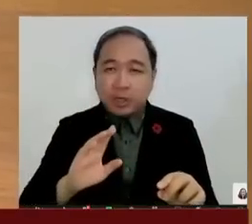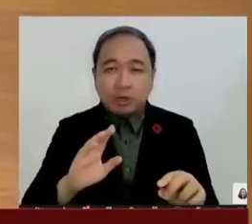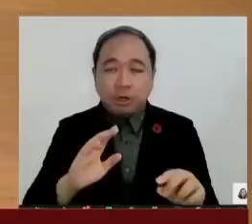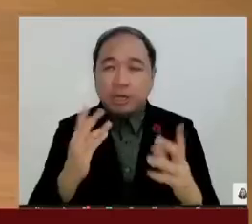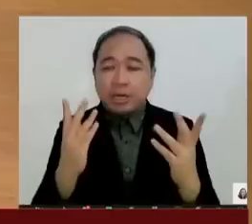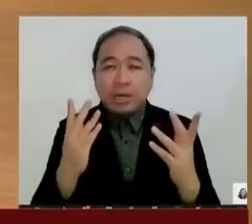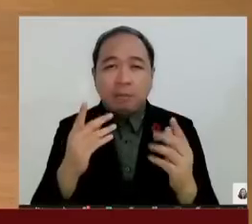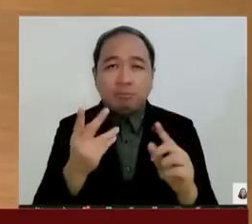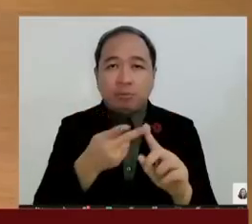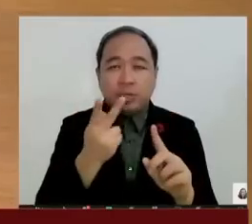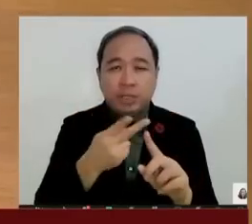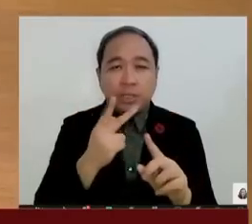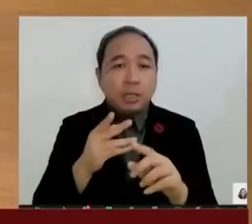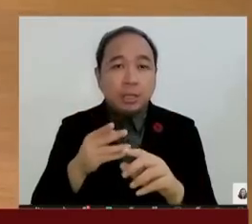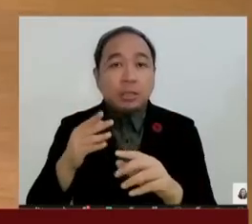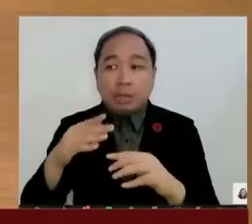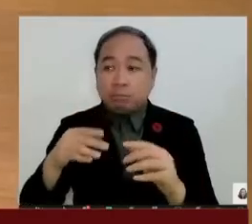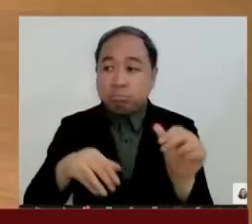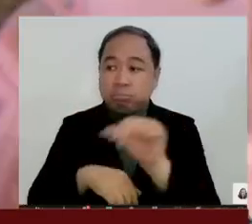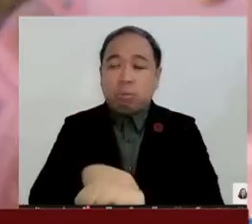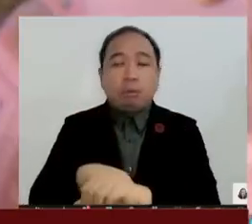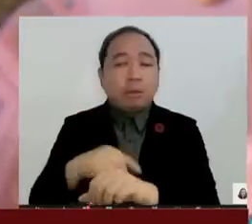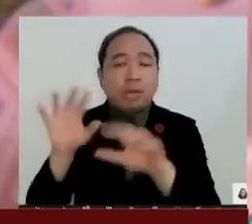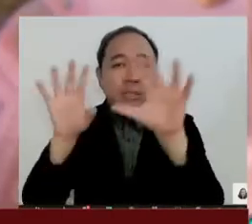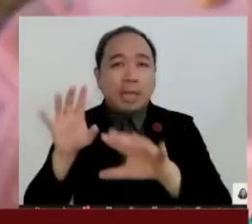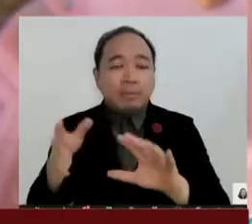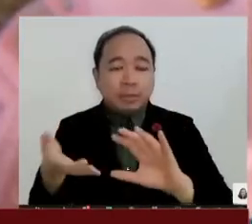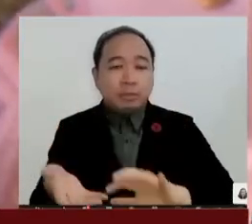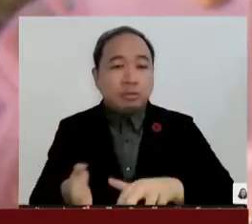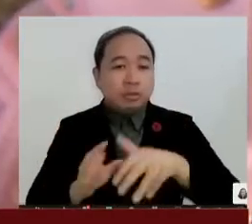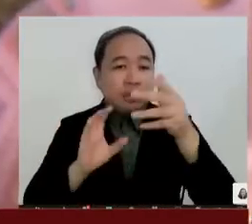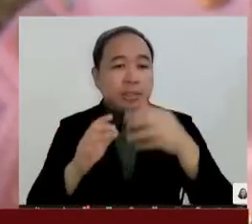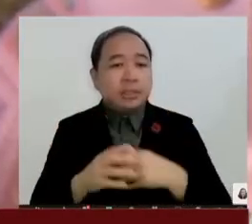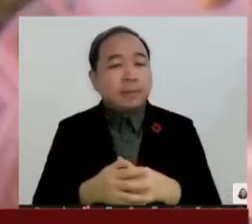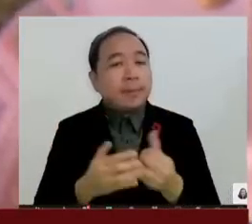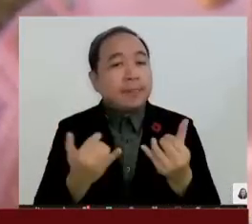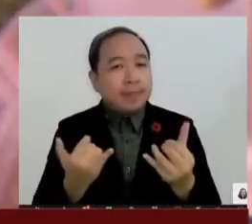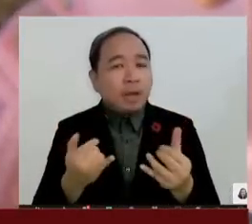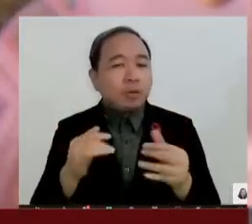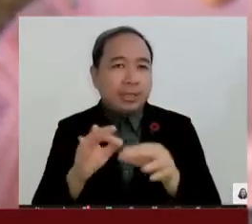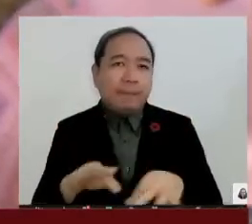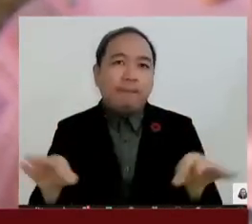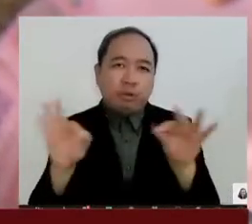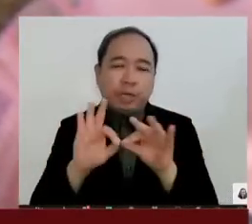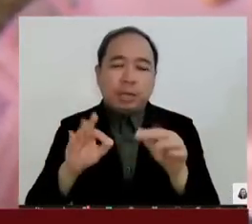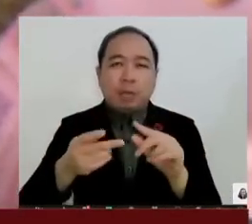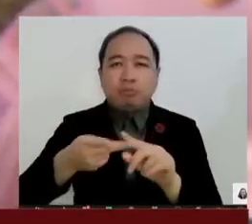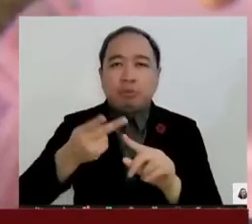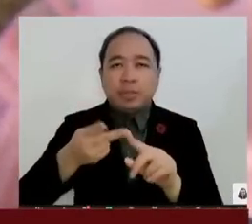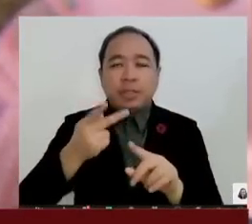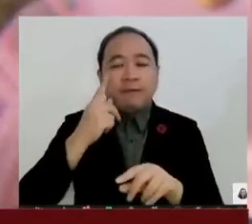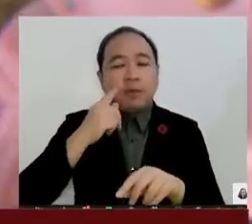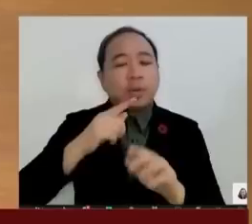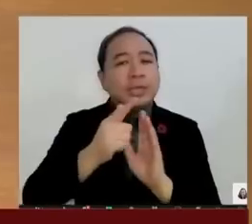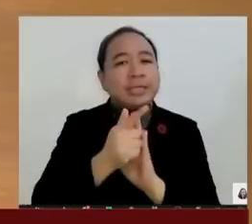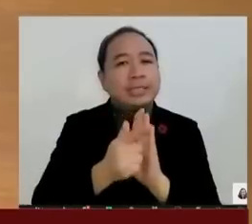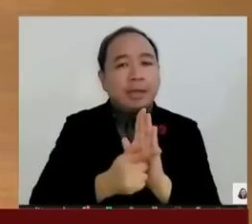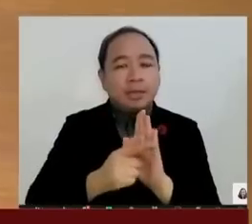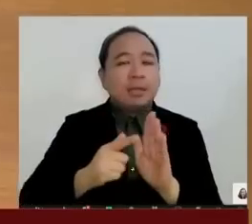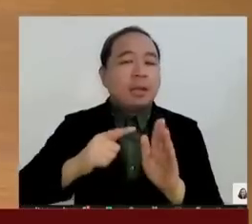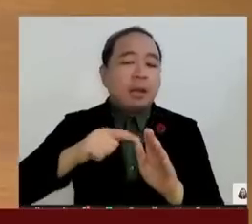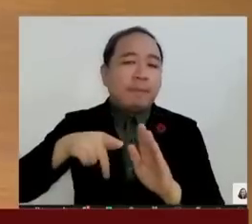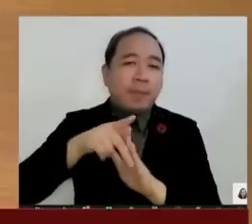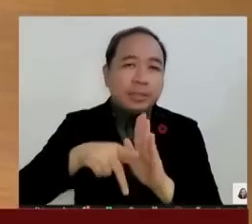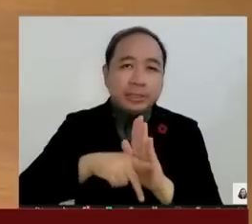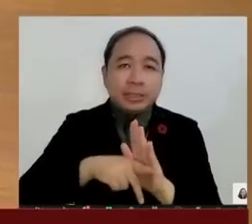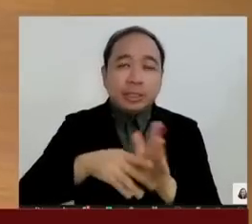climate change agenda. Climate change is now an important criterion in our integral national policies, in planning,